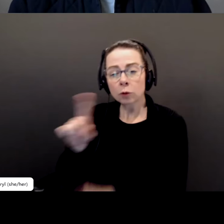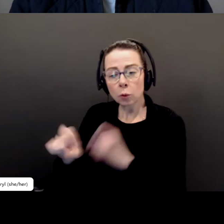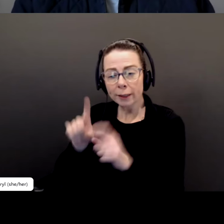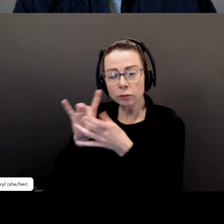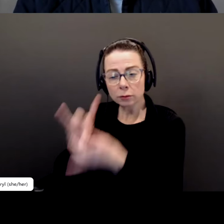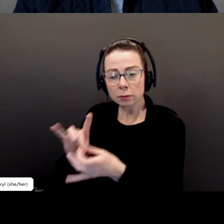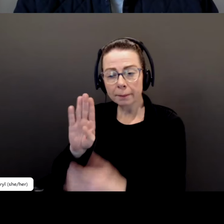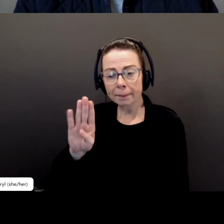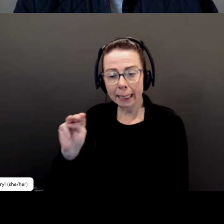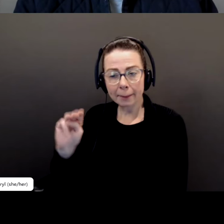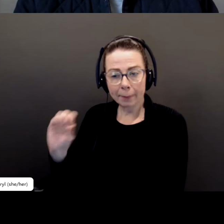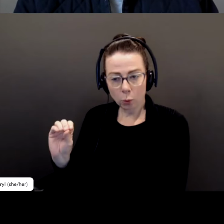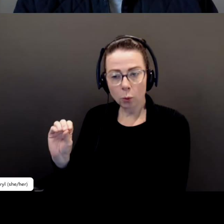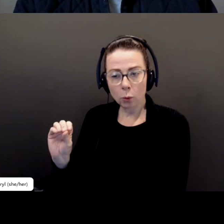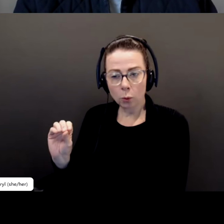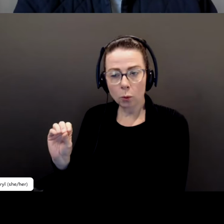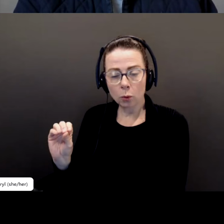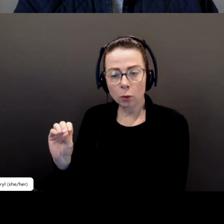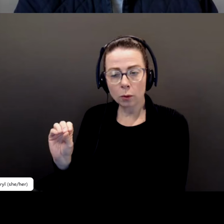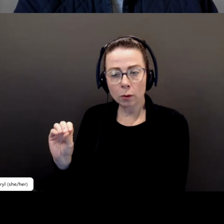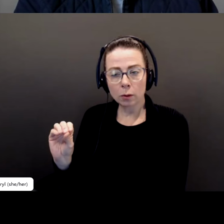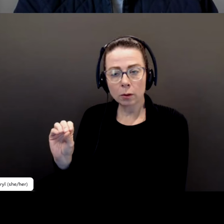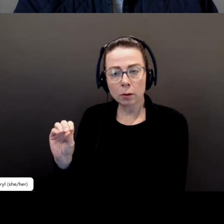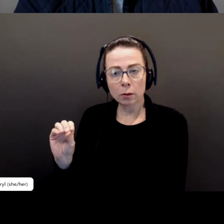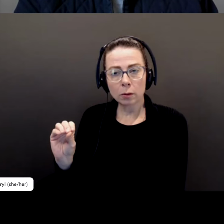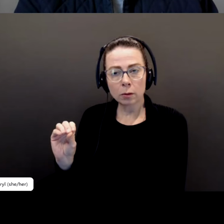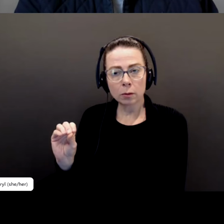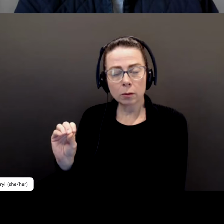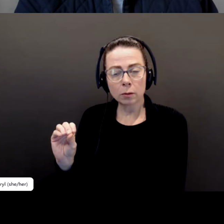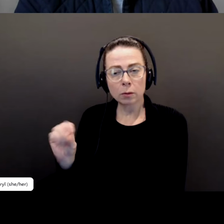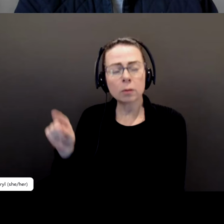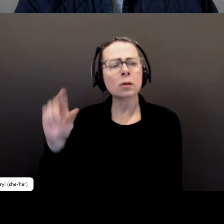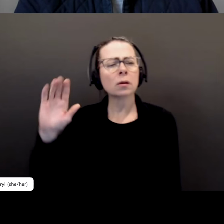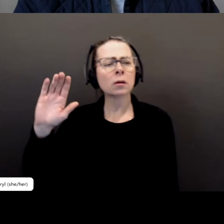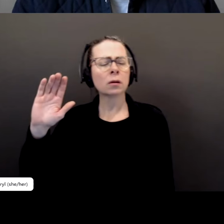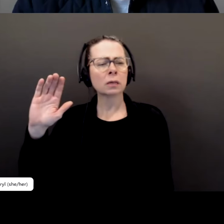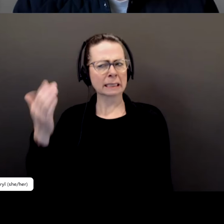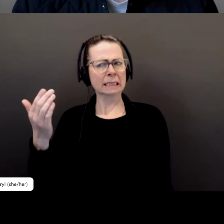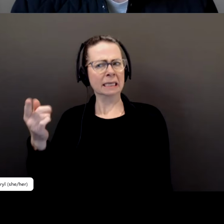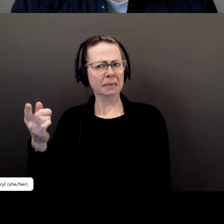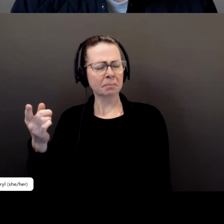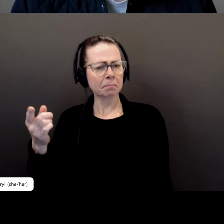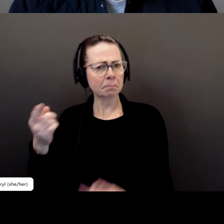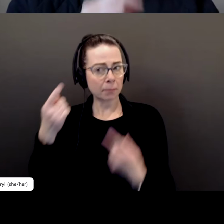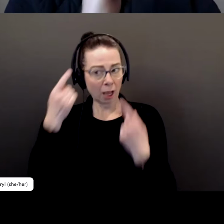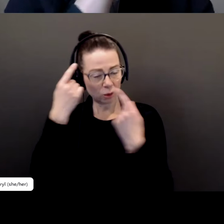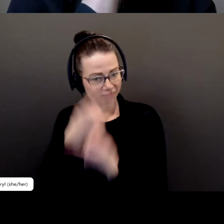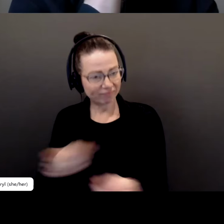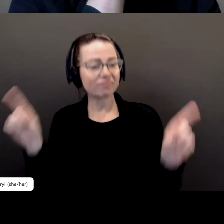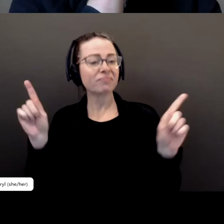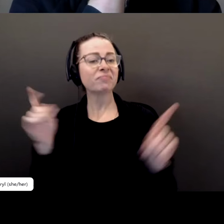of in the bigger picture. BMO seems to be, has announced that they would start charging a fee for e-transfers very